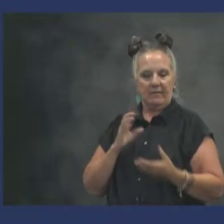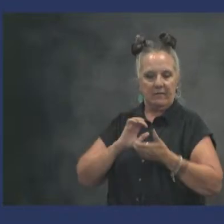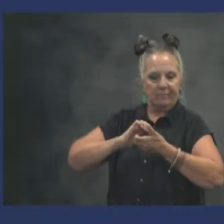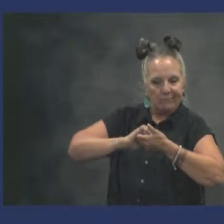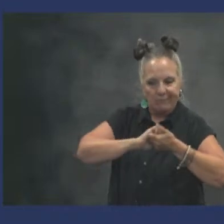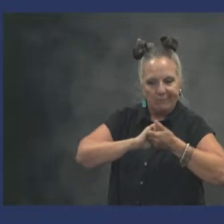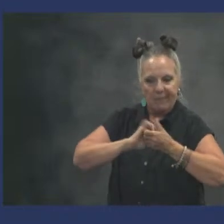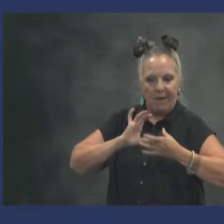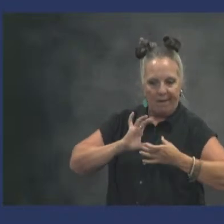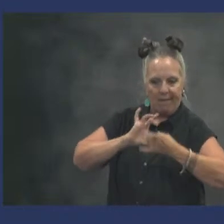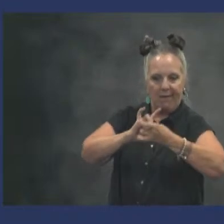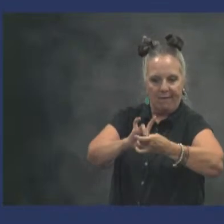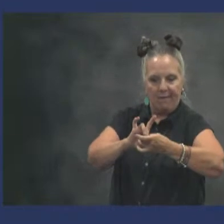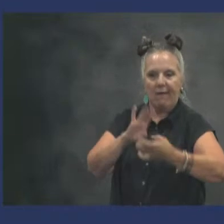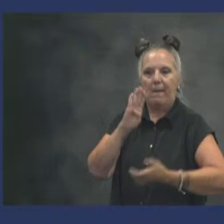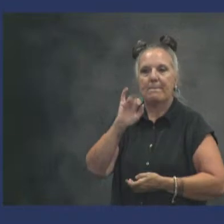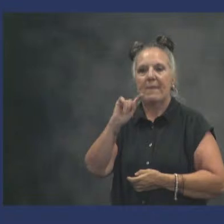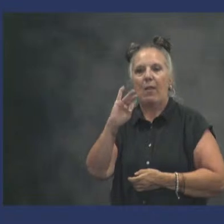students.